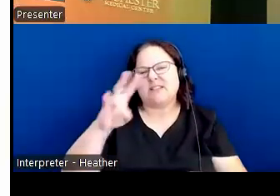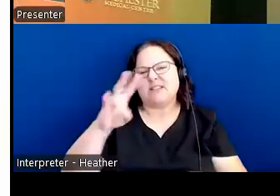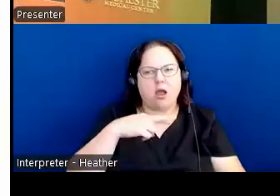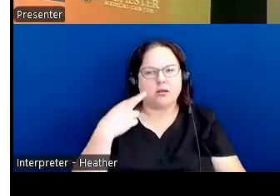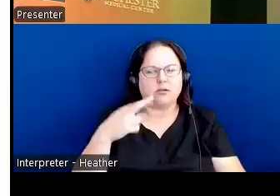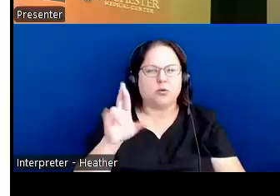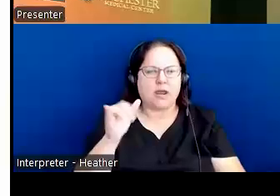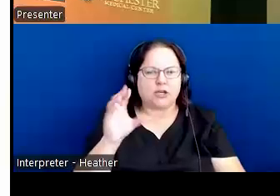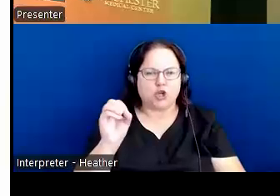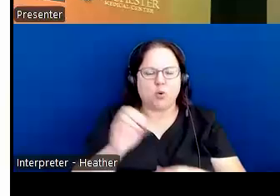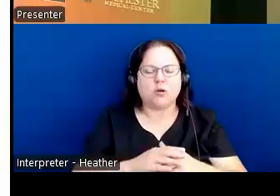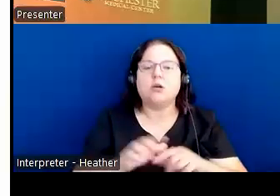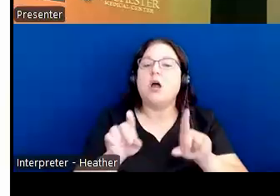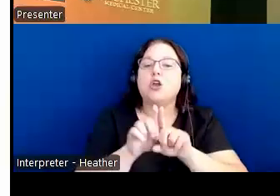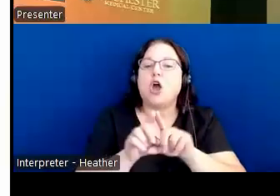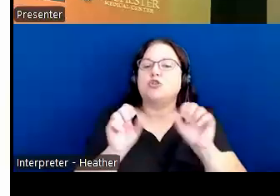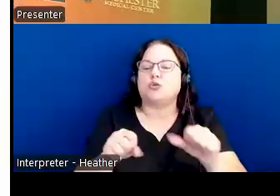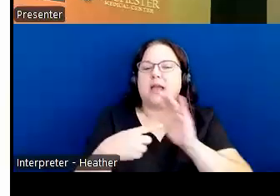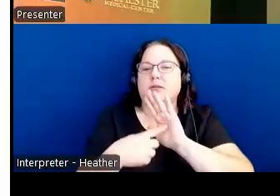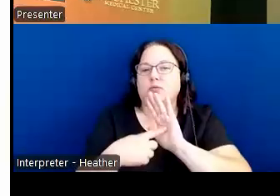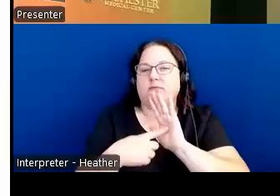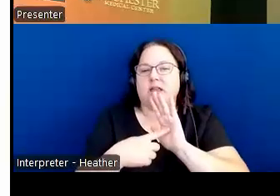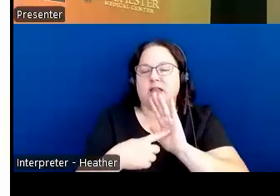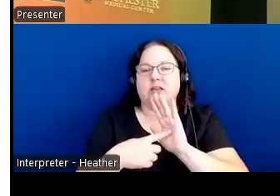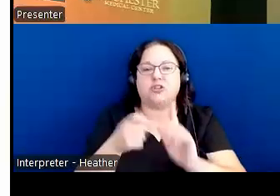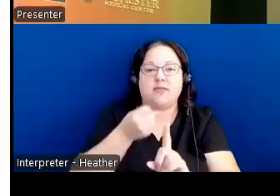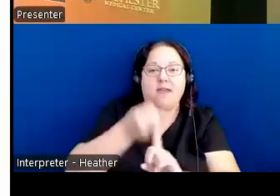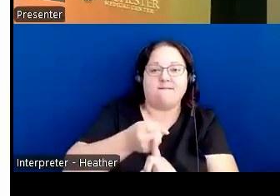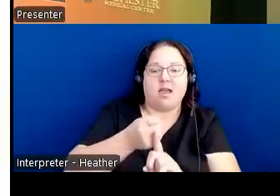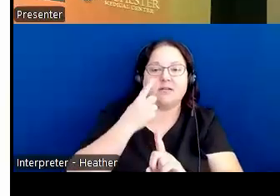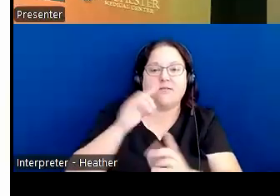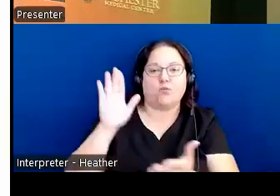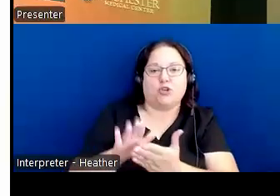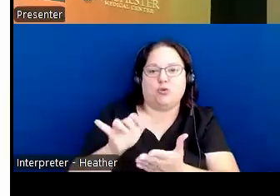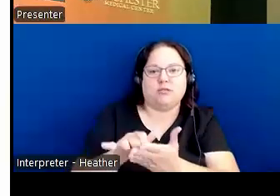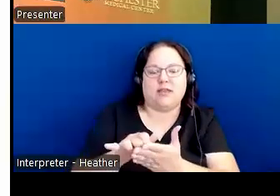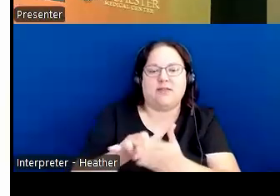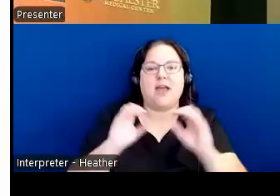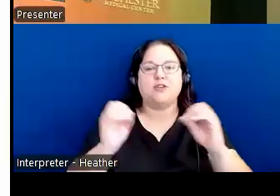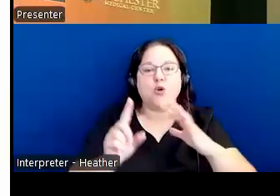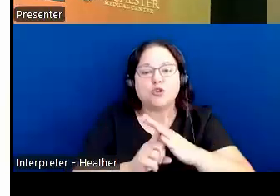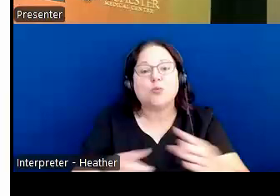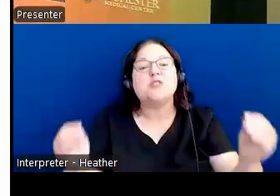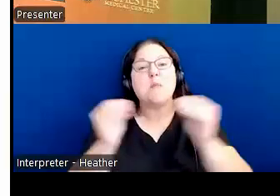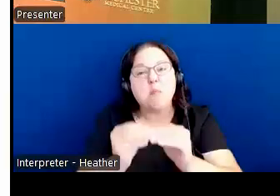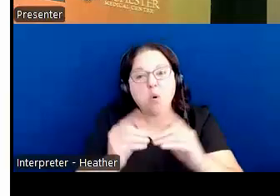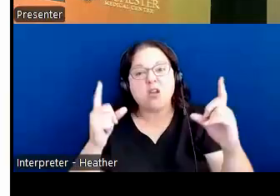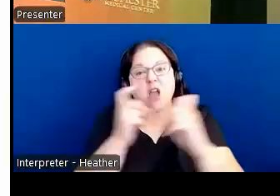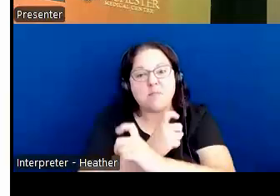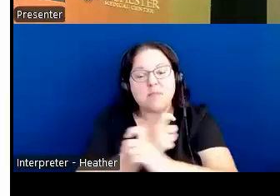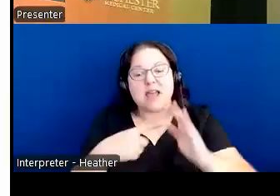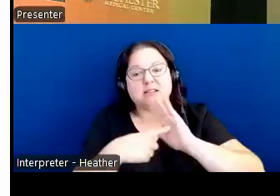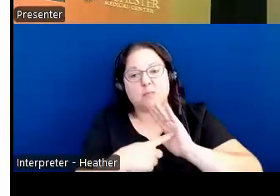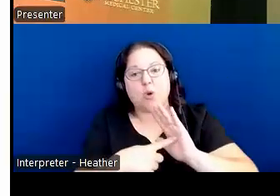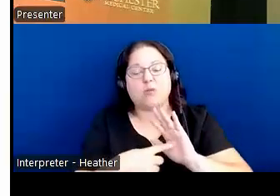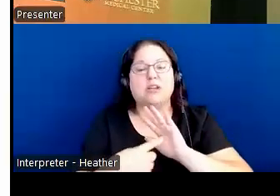And we can also simulate the effect of reducing one of those no-shows with this slightly more complex model, and that reveals an odds ratio